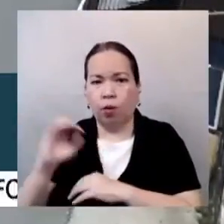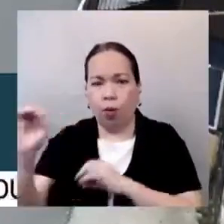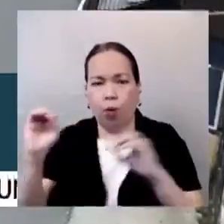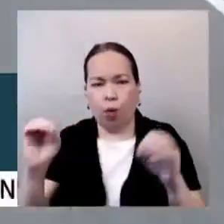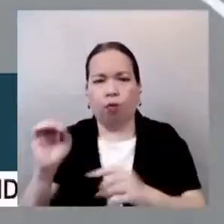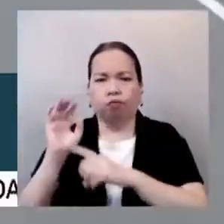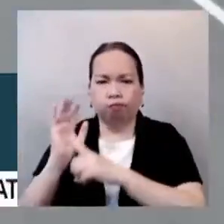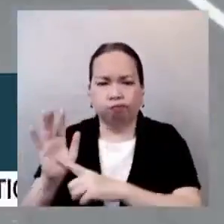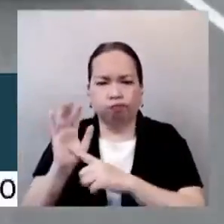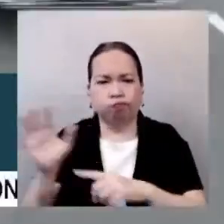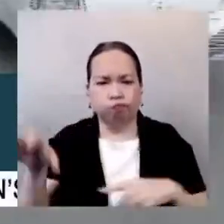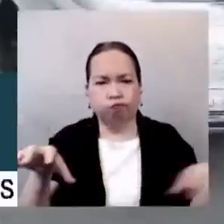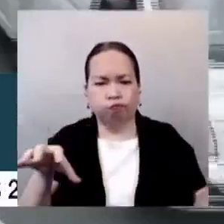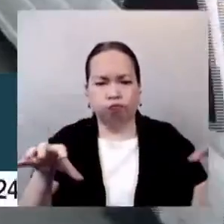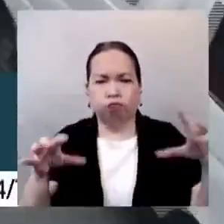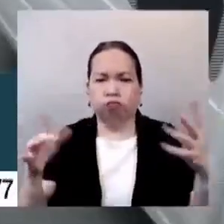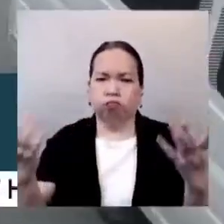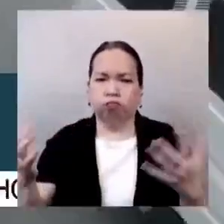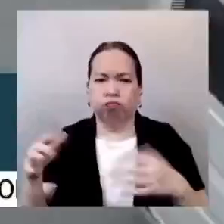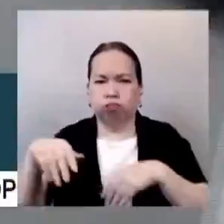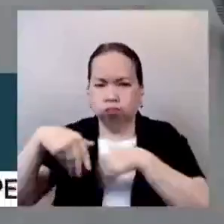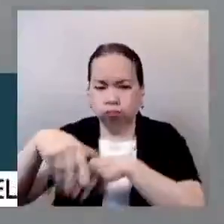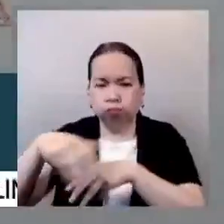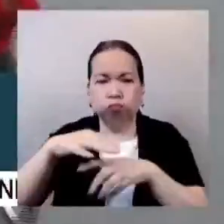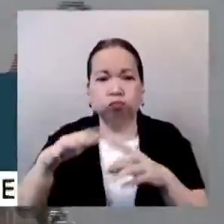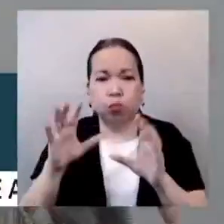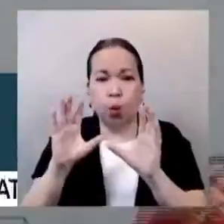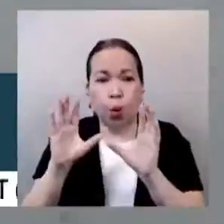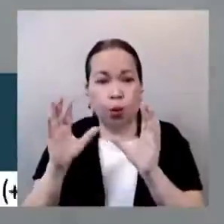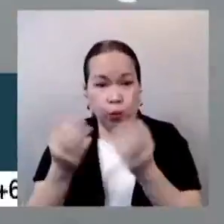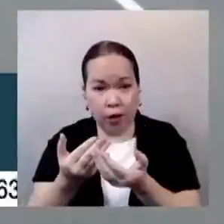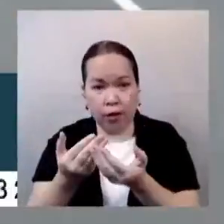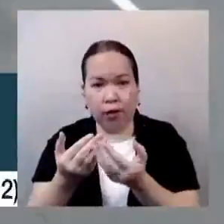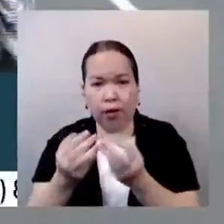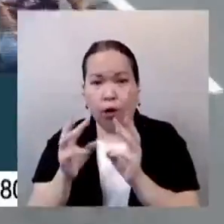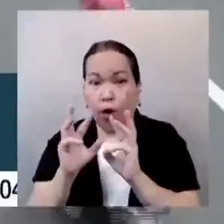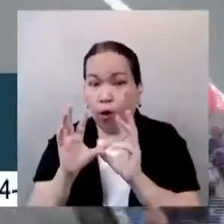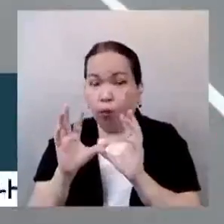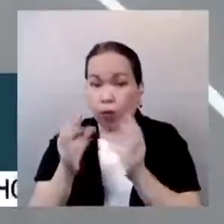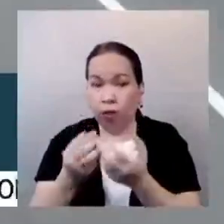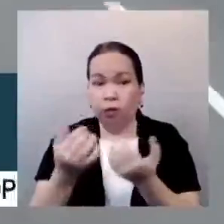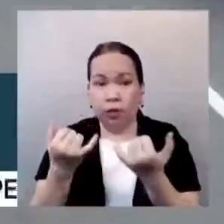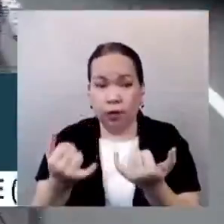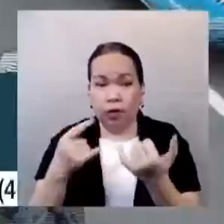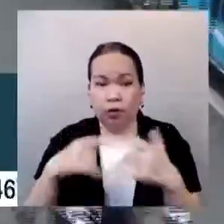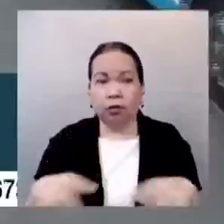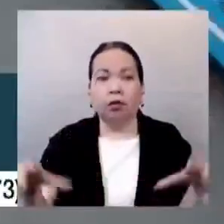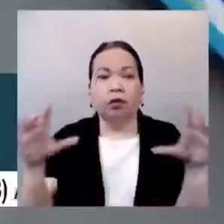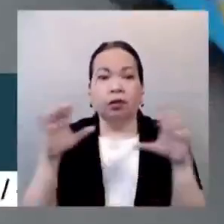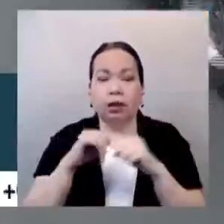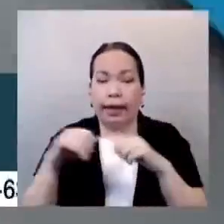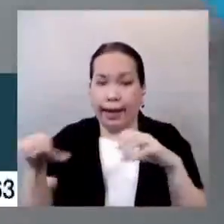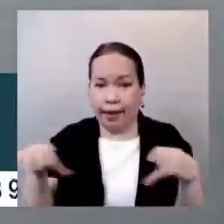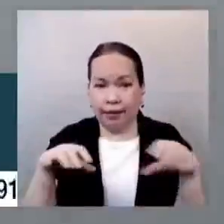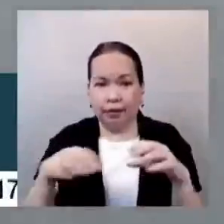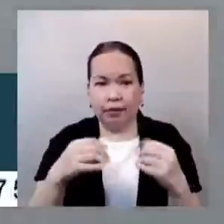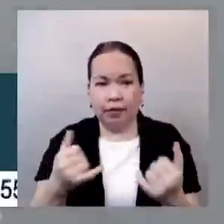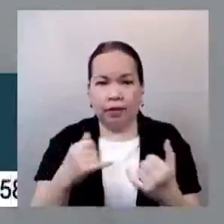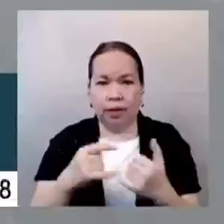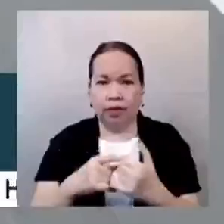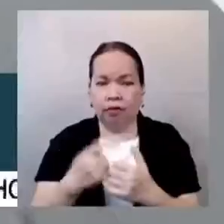early with individual protest actions in various parts of Commonwealth Avenue, which now this is the culminating activity